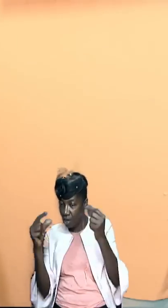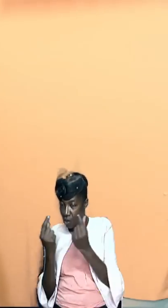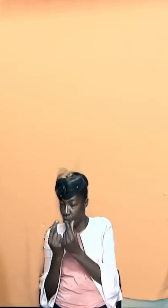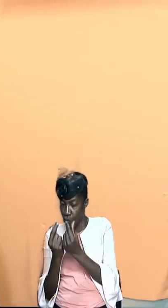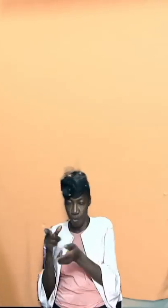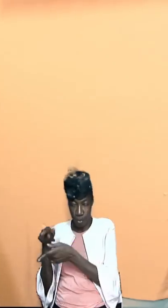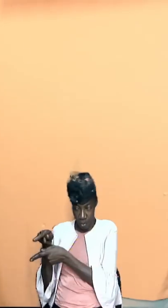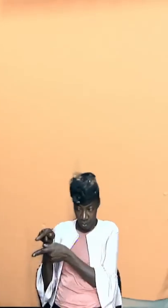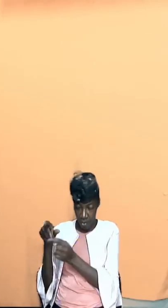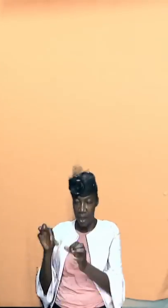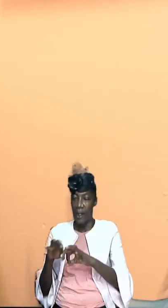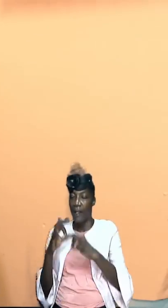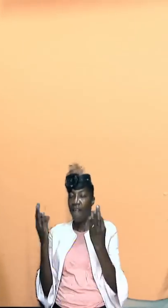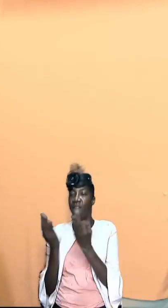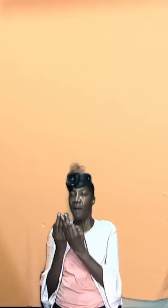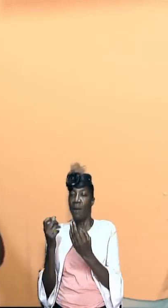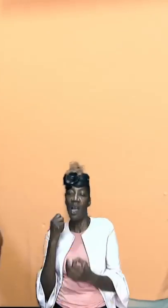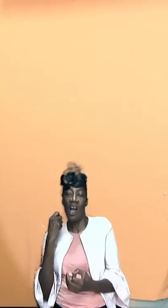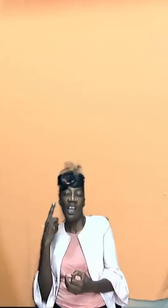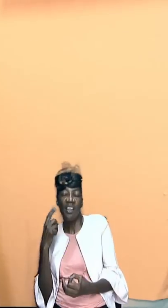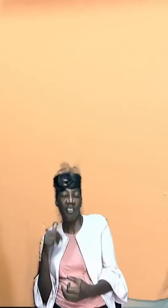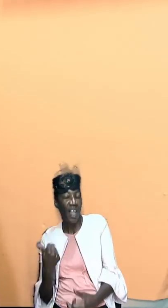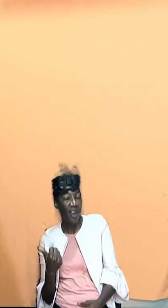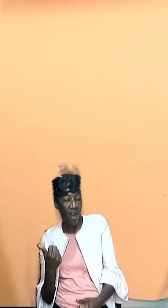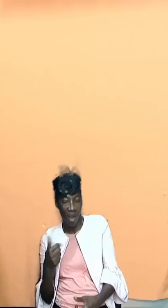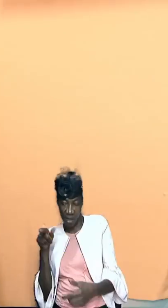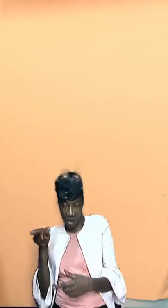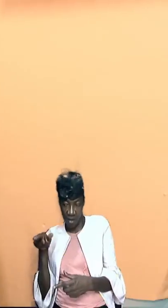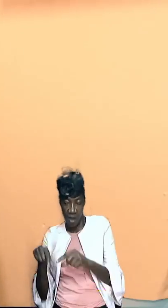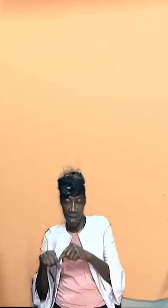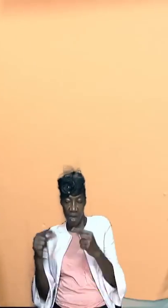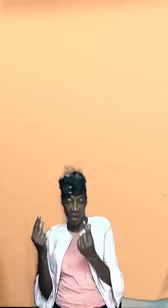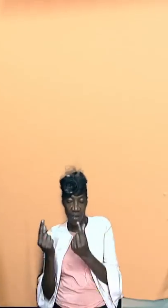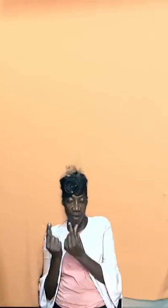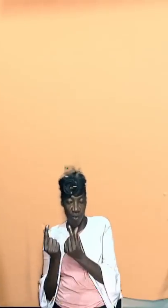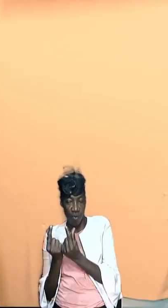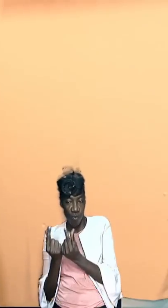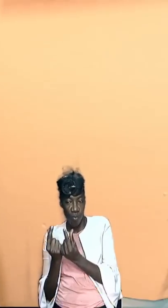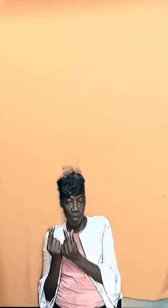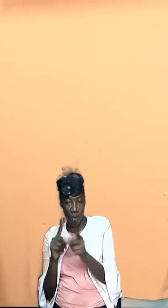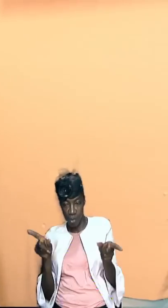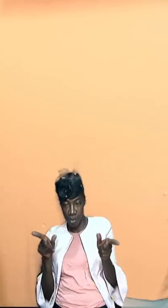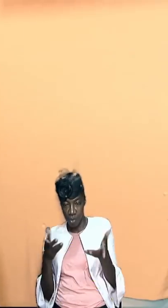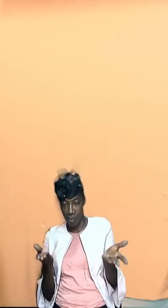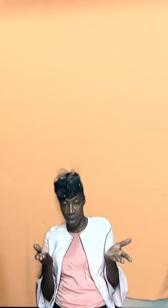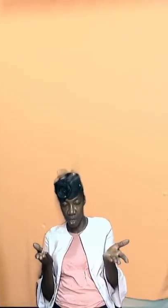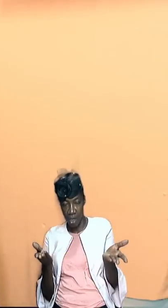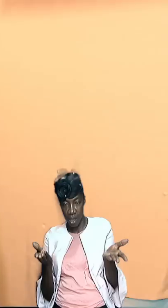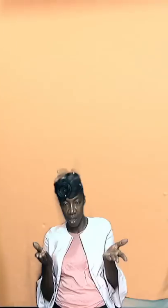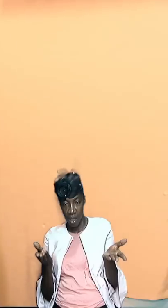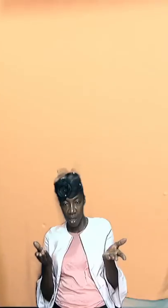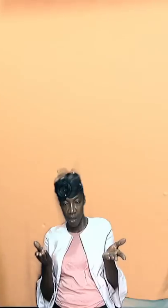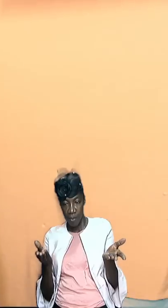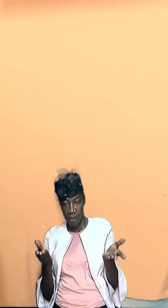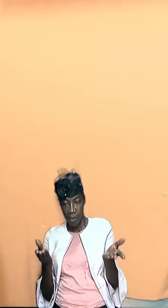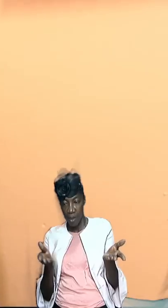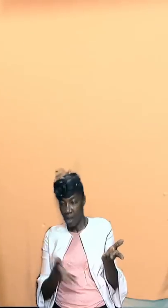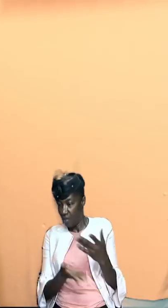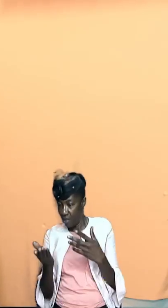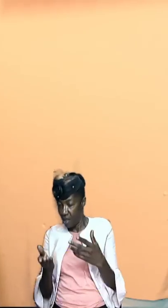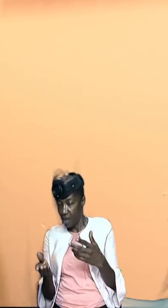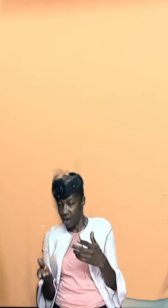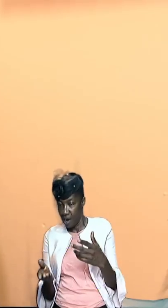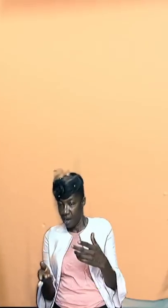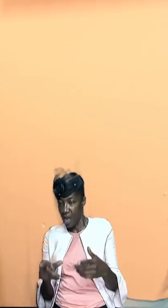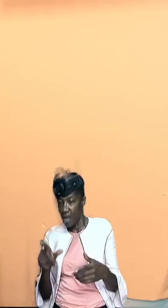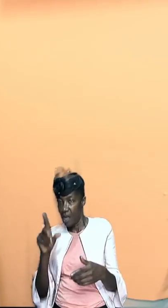family, they understand each other, they are a group, they understand each other, but guess what? They are the L and the L, the two